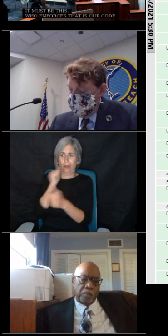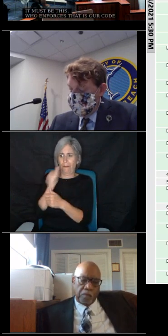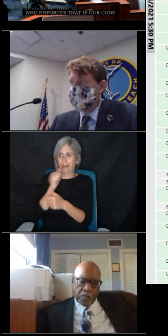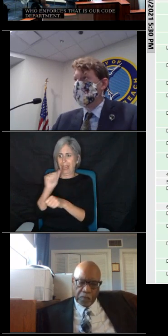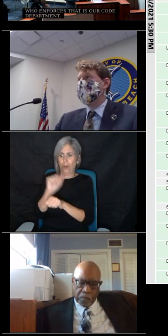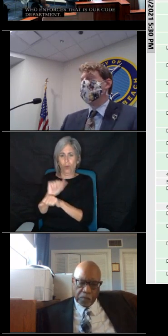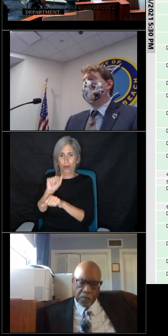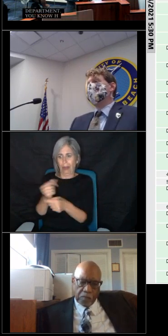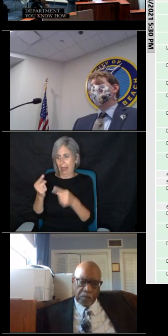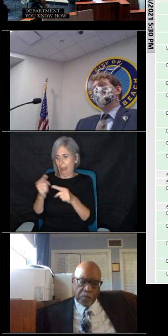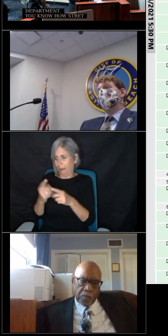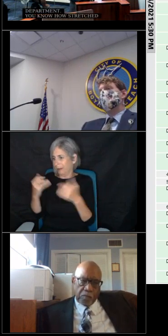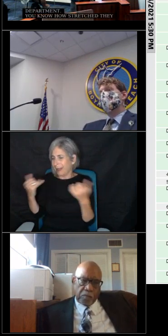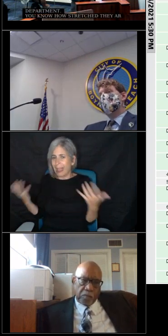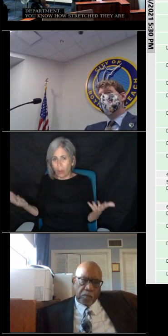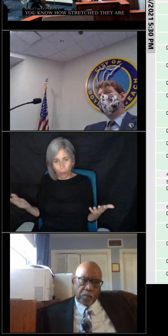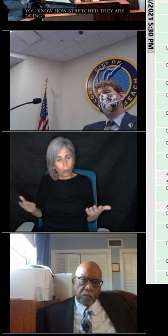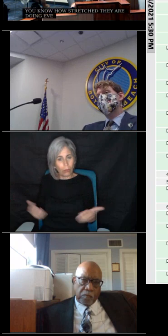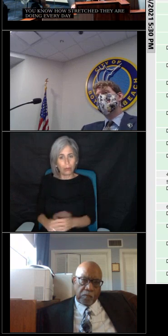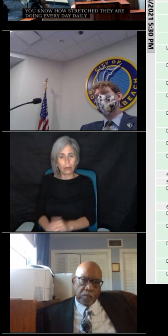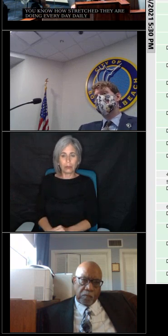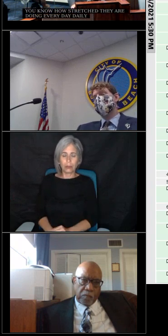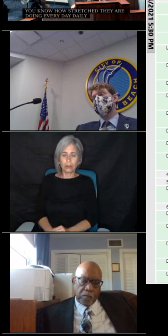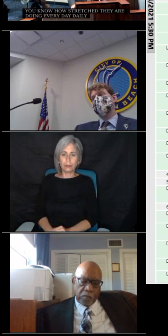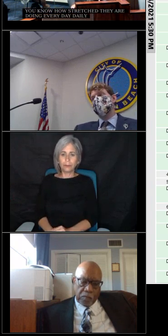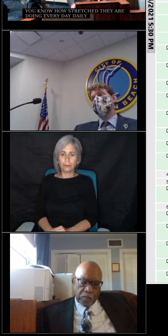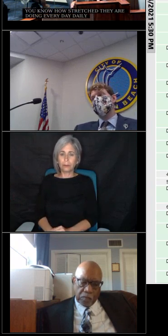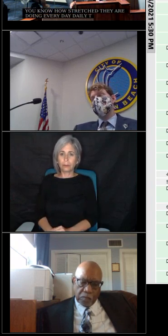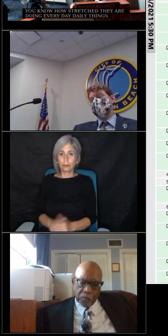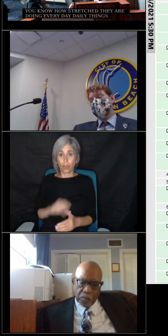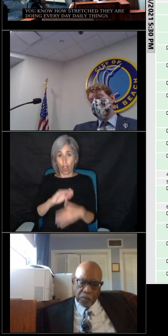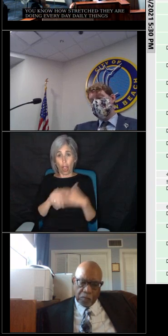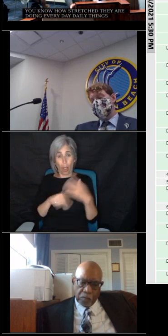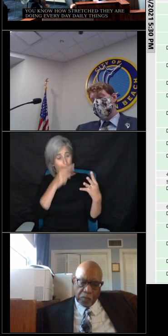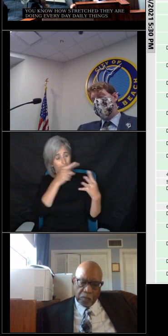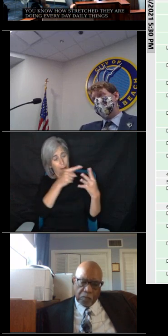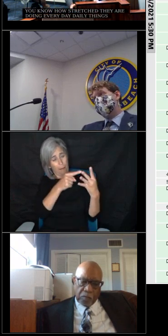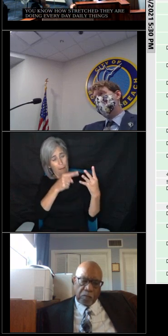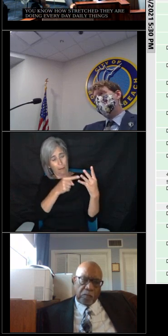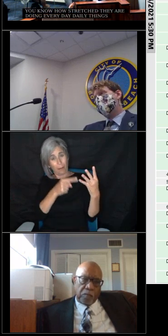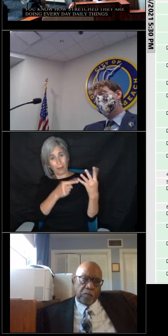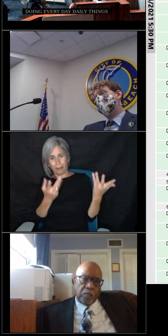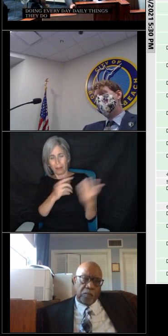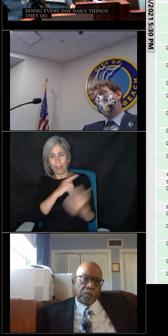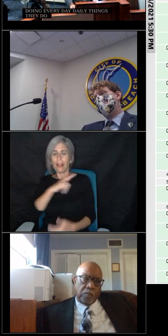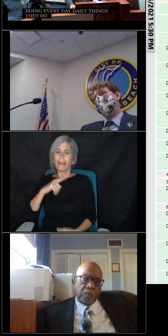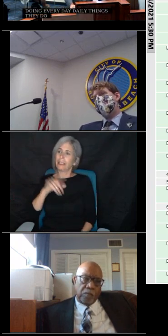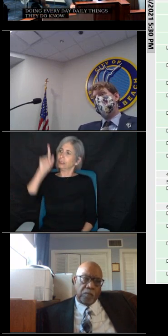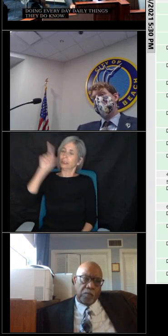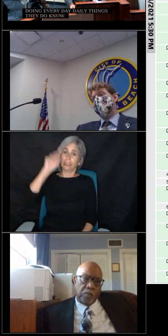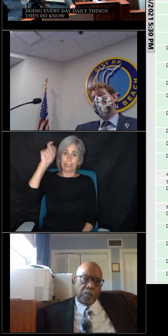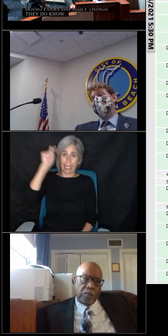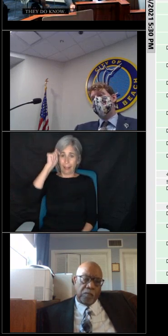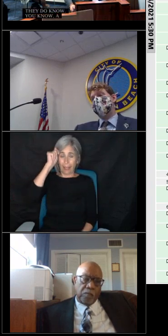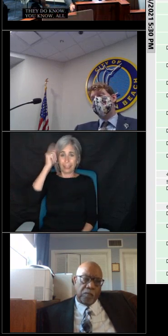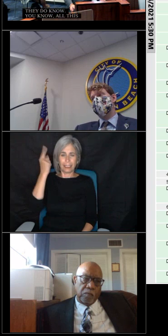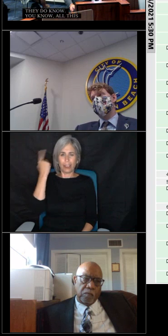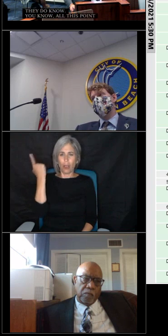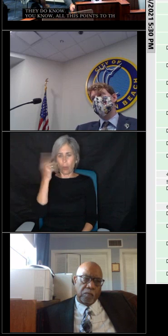now. And, all of these points to the same thing, that the legislator up there in Tallahassee